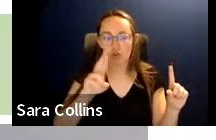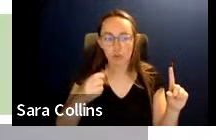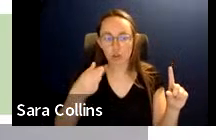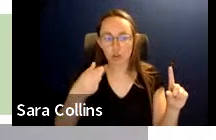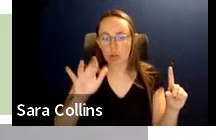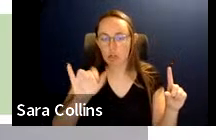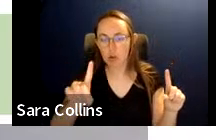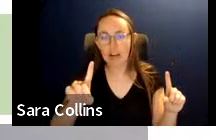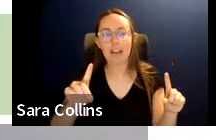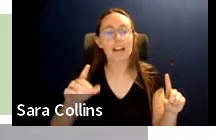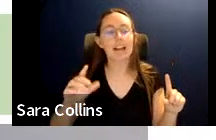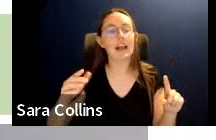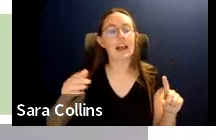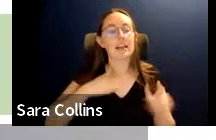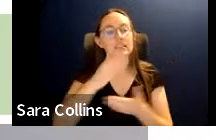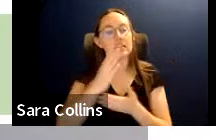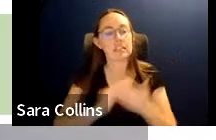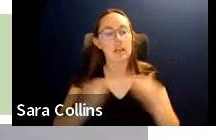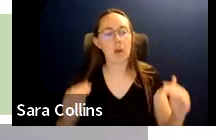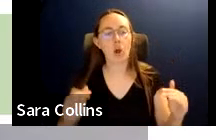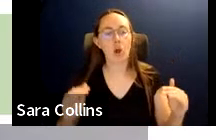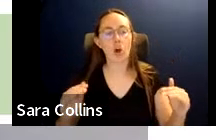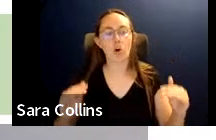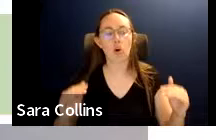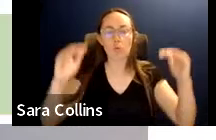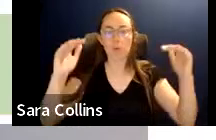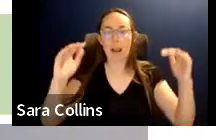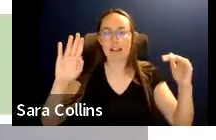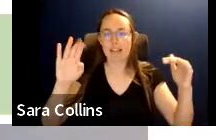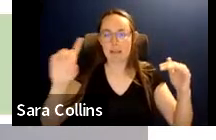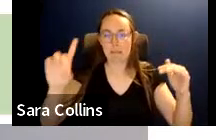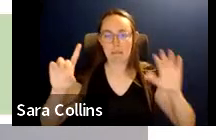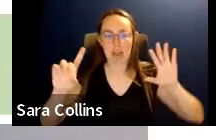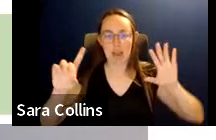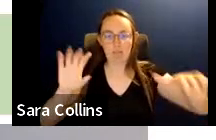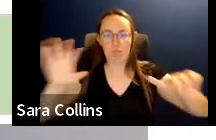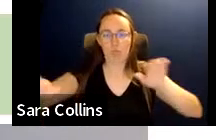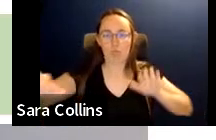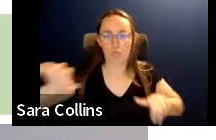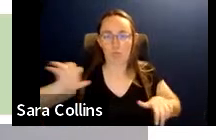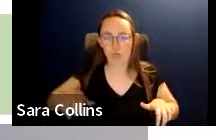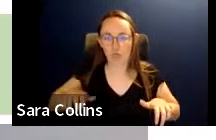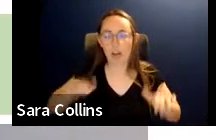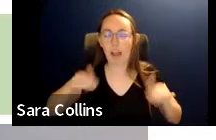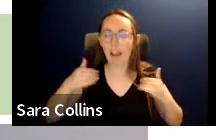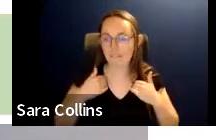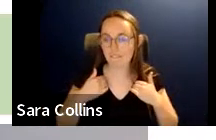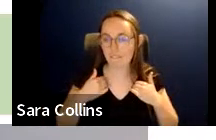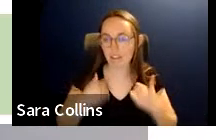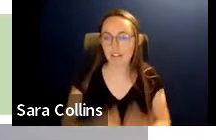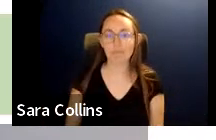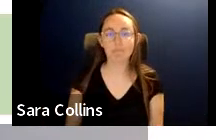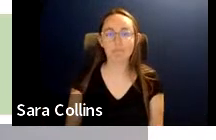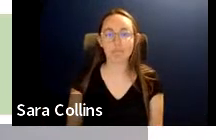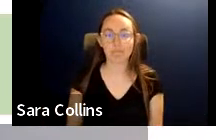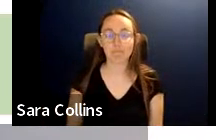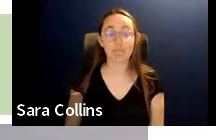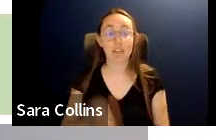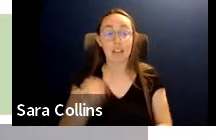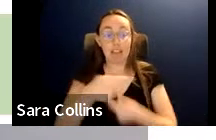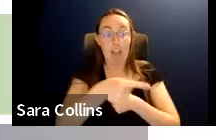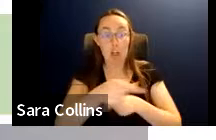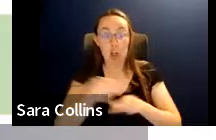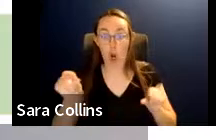raised beds around the perimeter of the seed to salad garden. And that garden faces